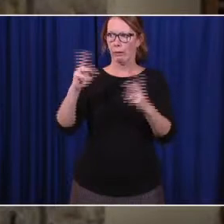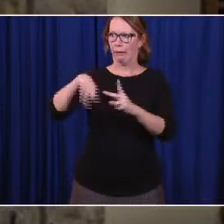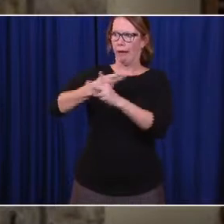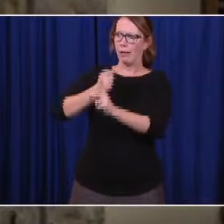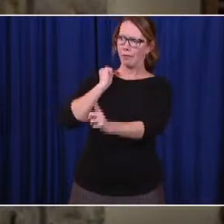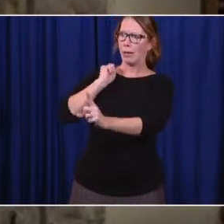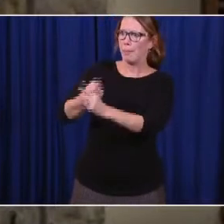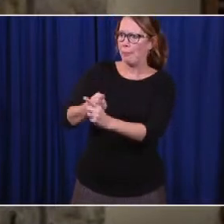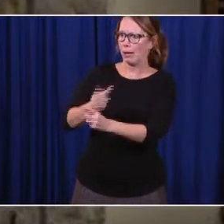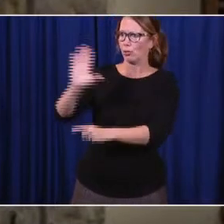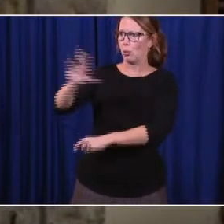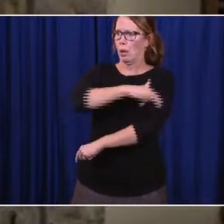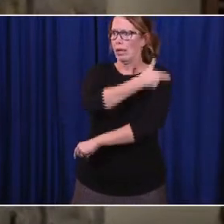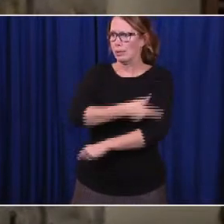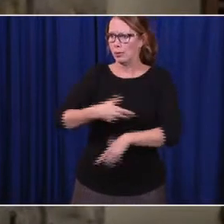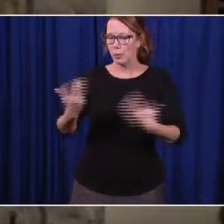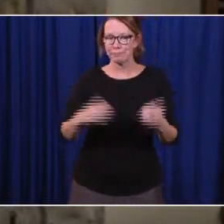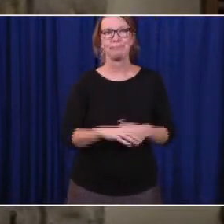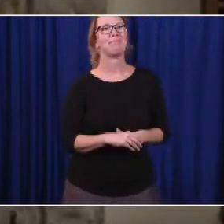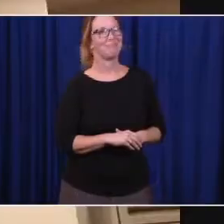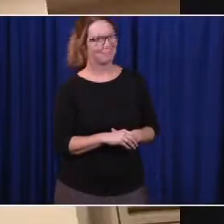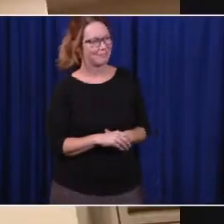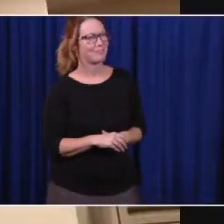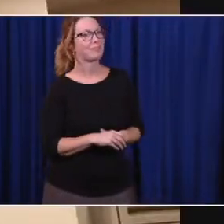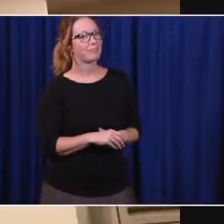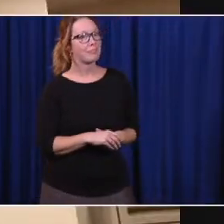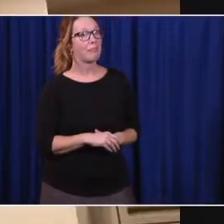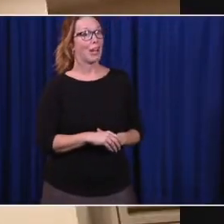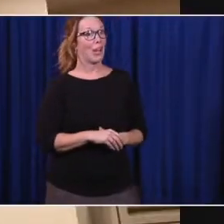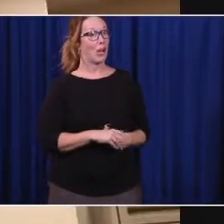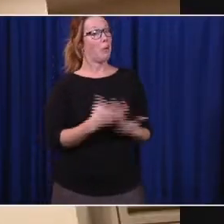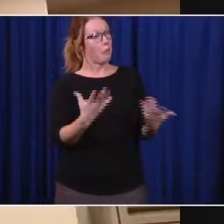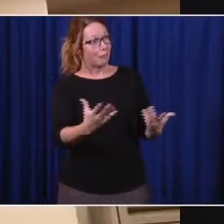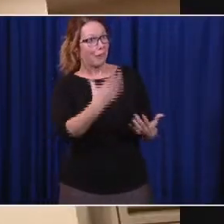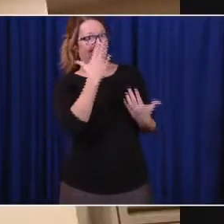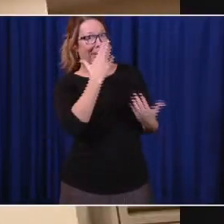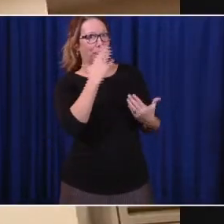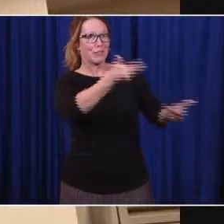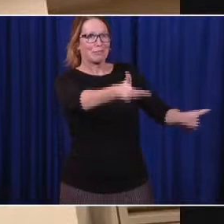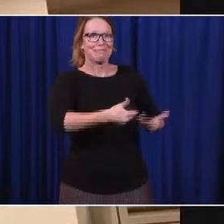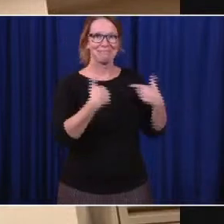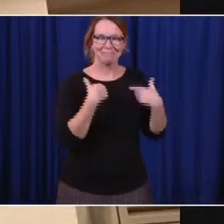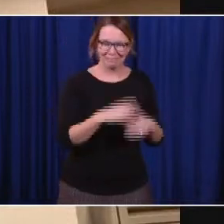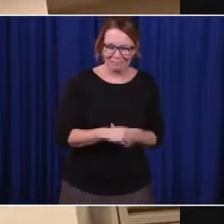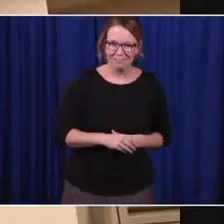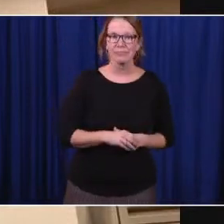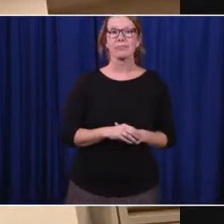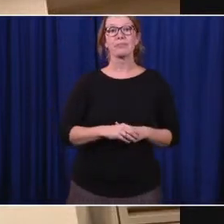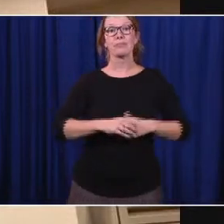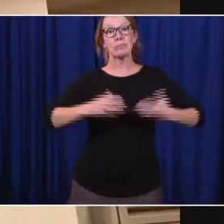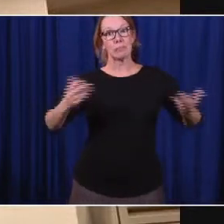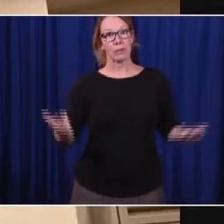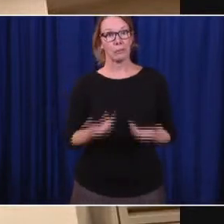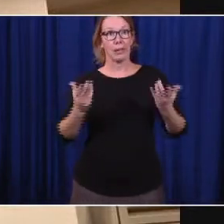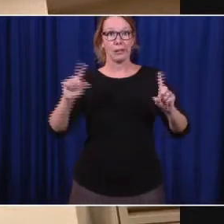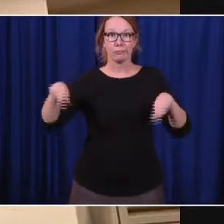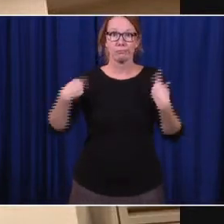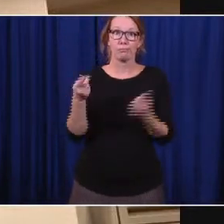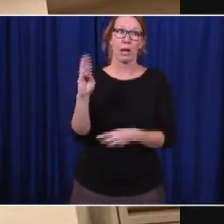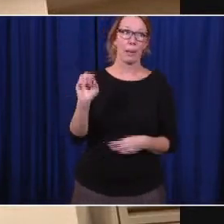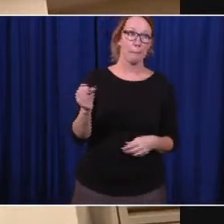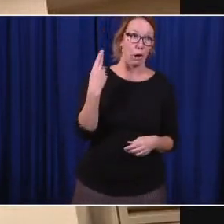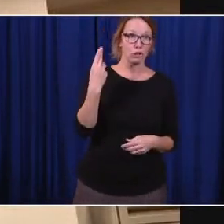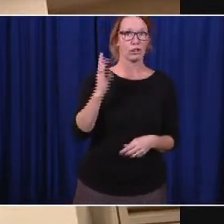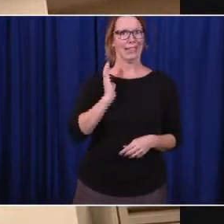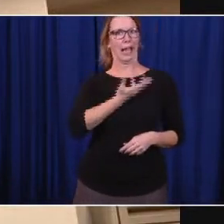on the hospital? Yeah. First, thank you for having me. So we've been here since March on our unit.